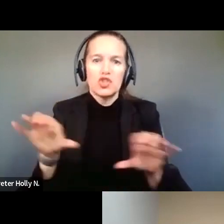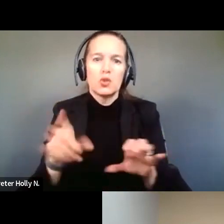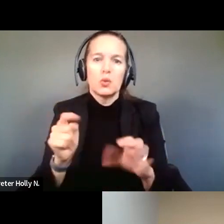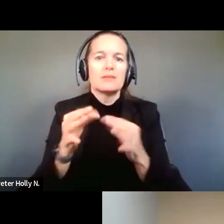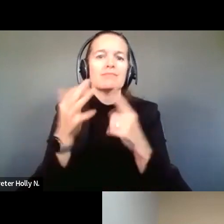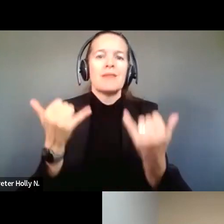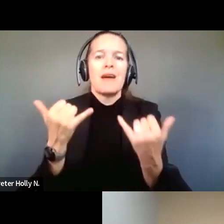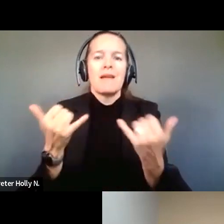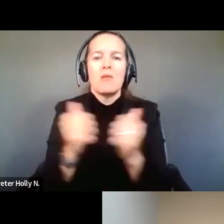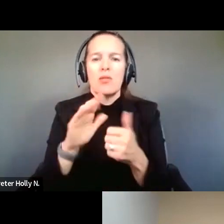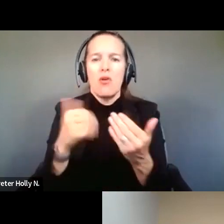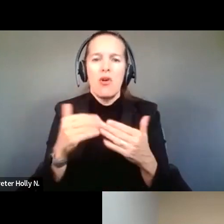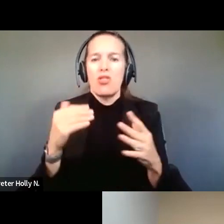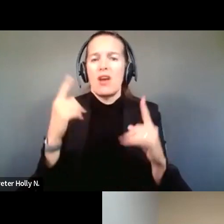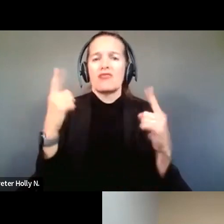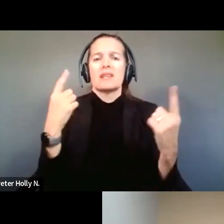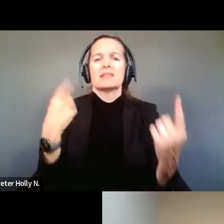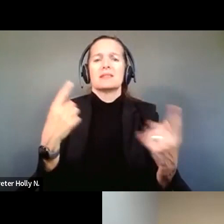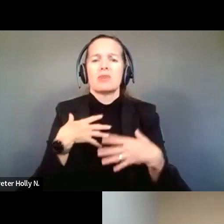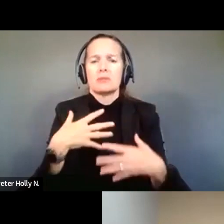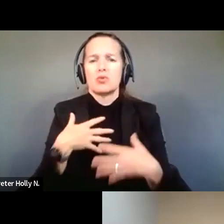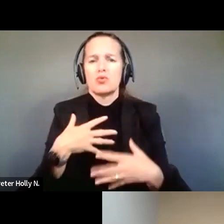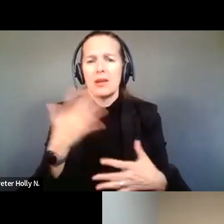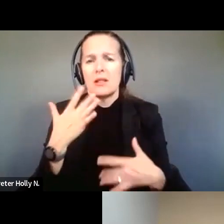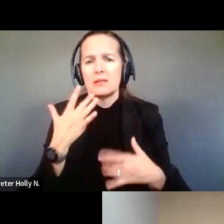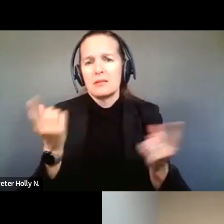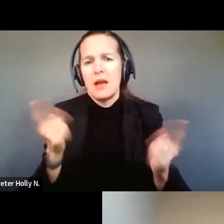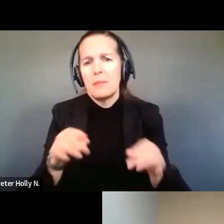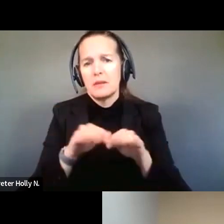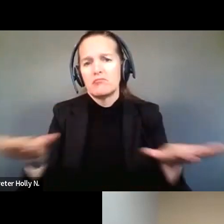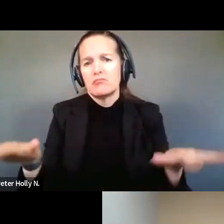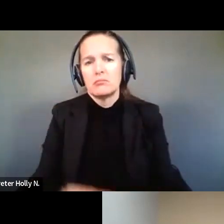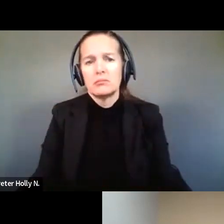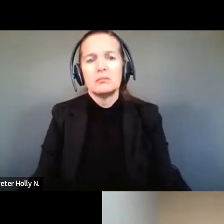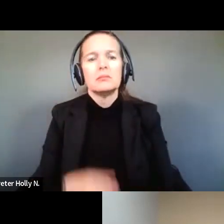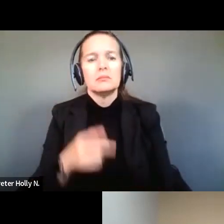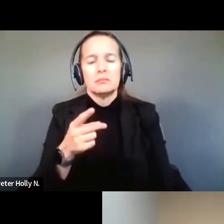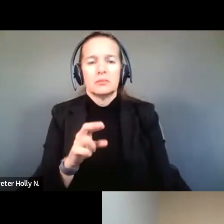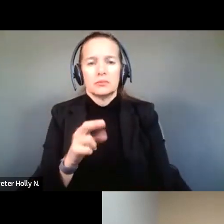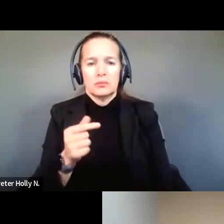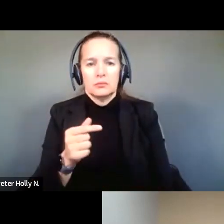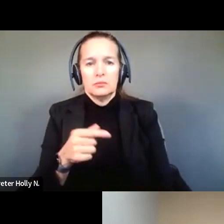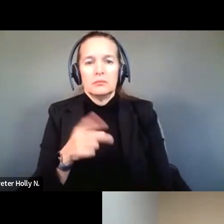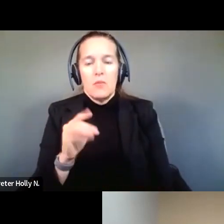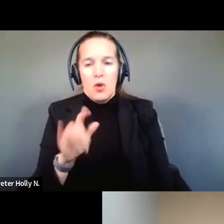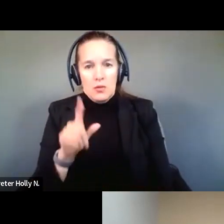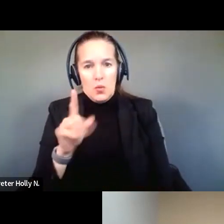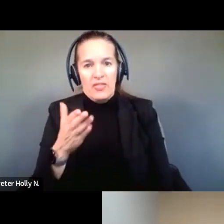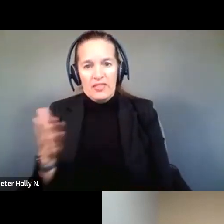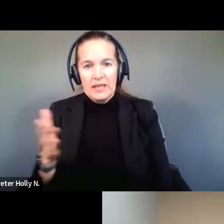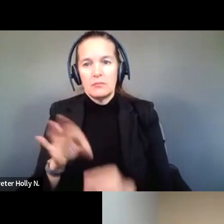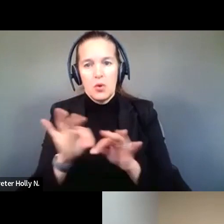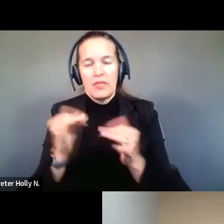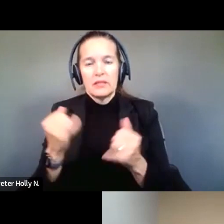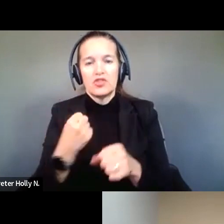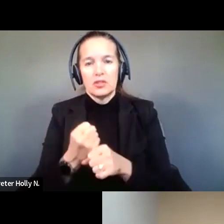with like all of the crazy respiratory illness that's happening. Yeah, Paul, one thing that's really key this year is that unlike influenza,